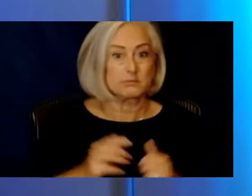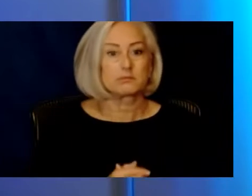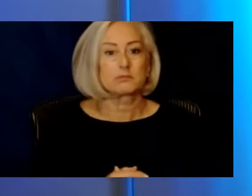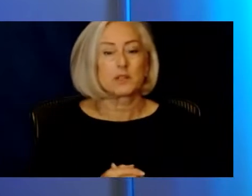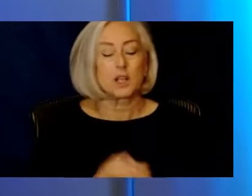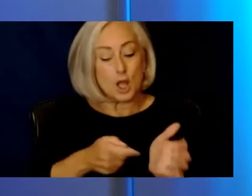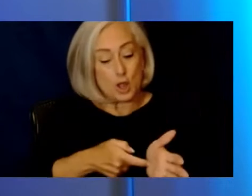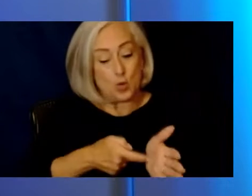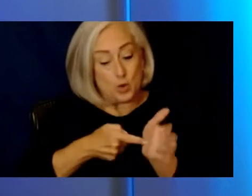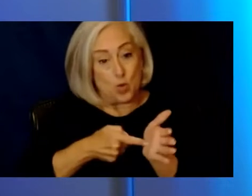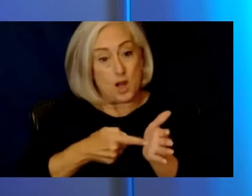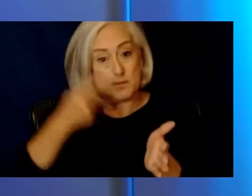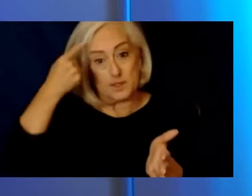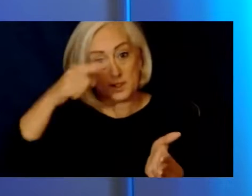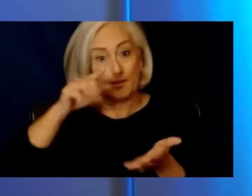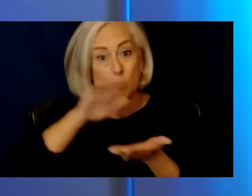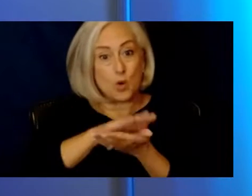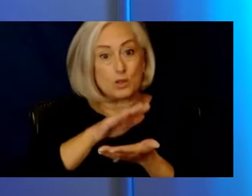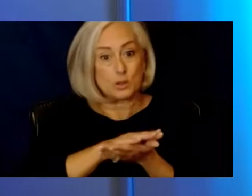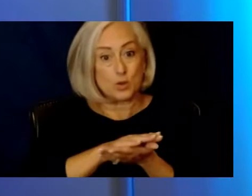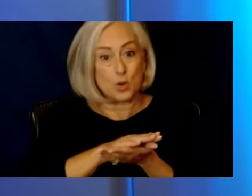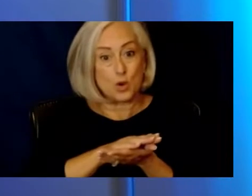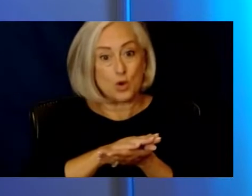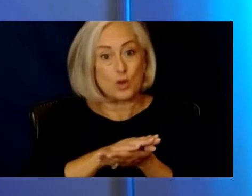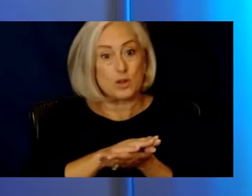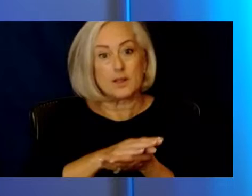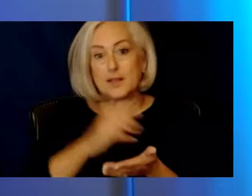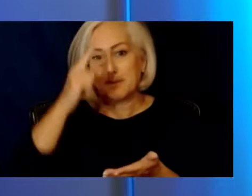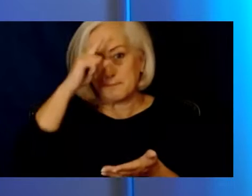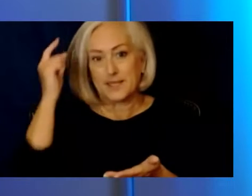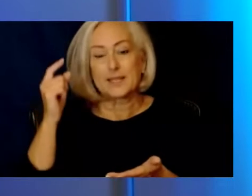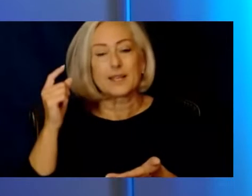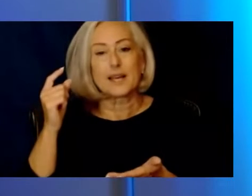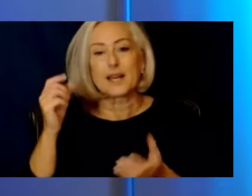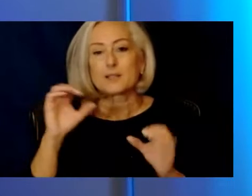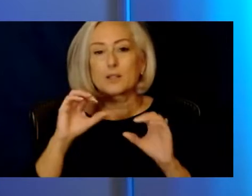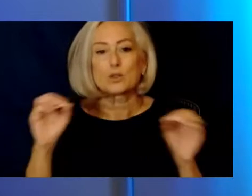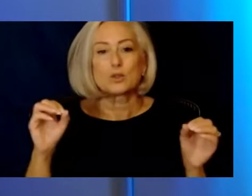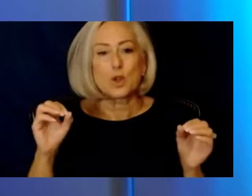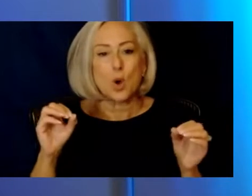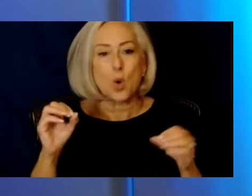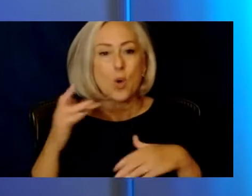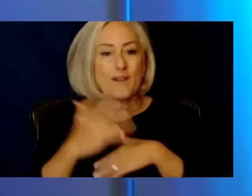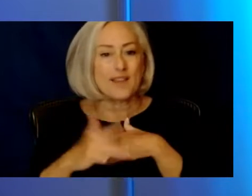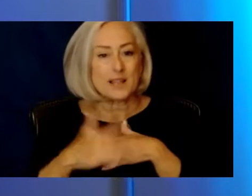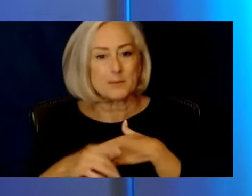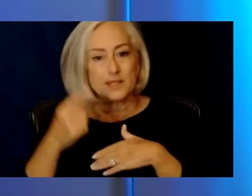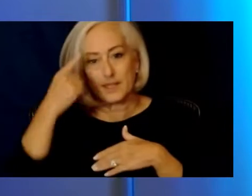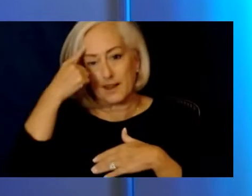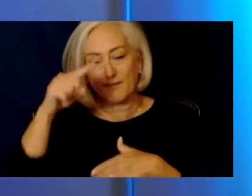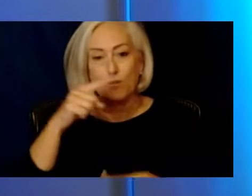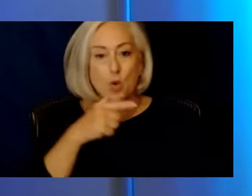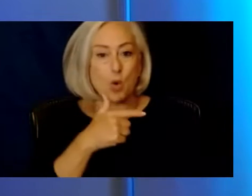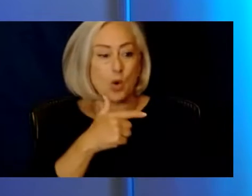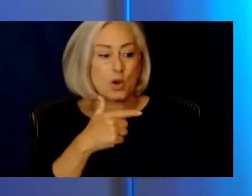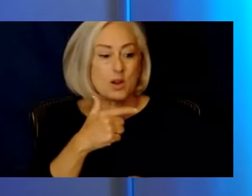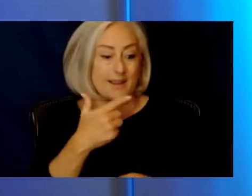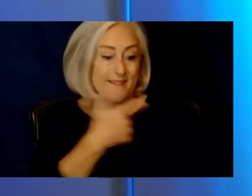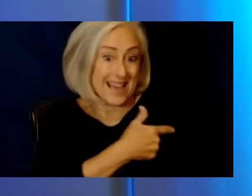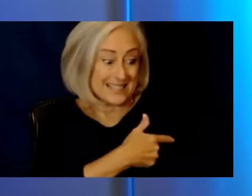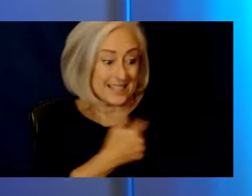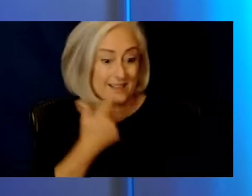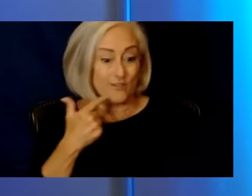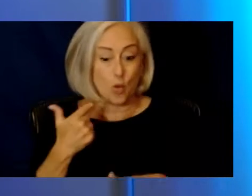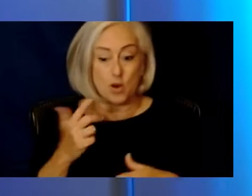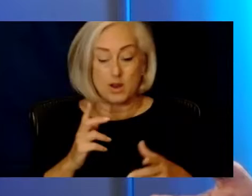last year were predominantly due to the lack of availability of vaccine for the youngest populations. And so the commissioners wanted to have